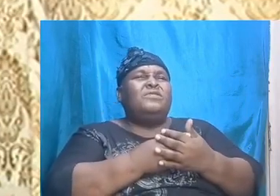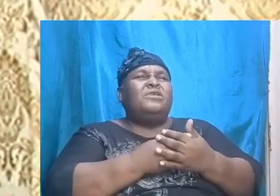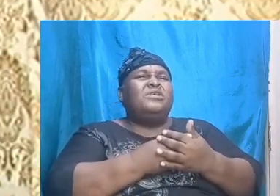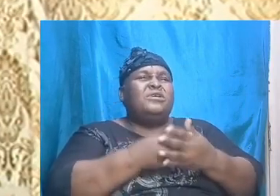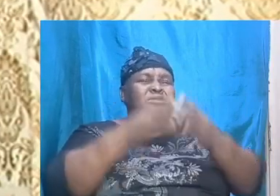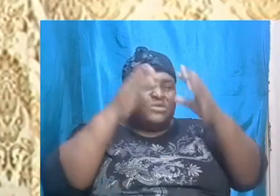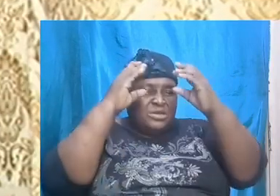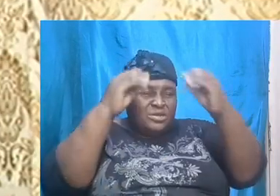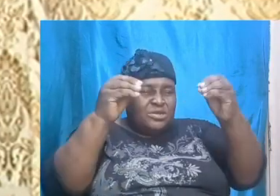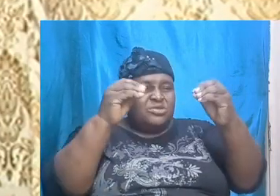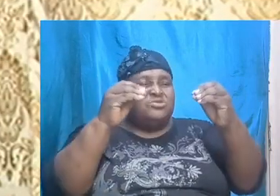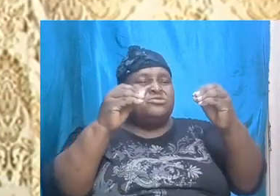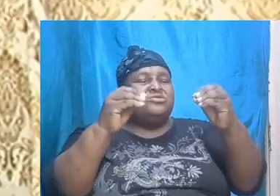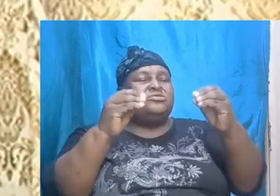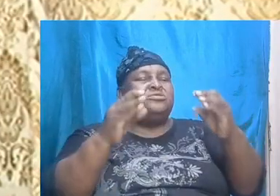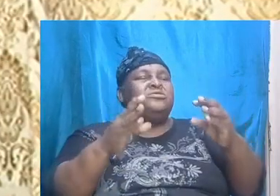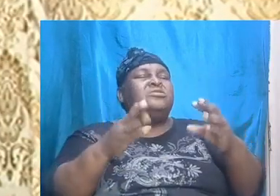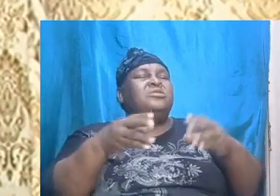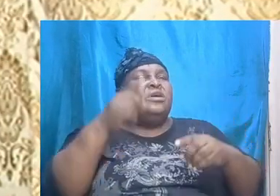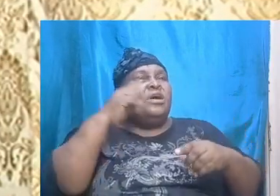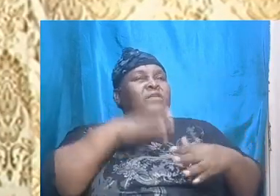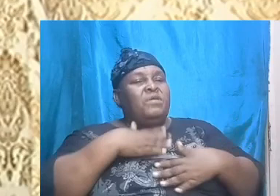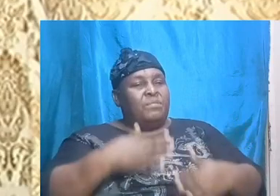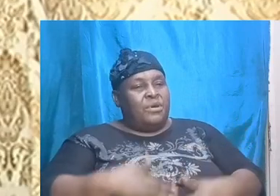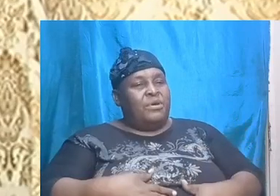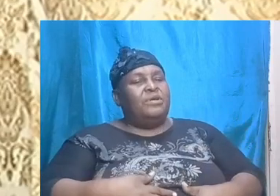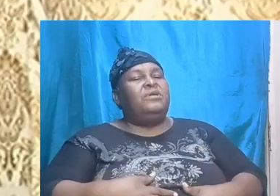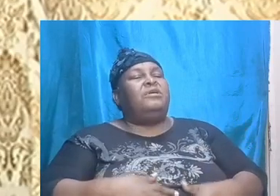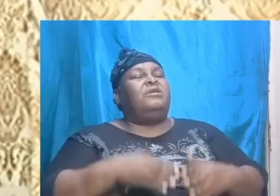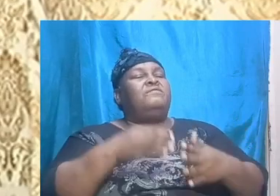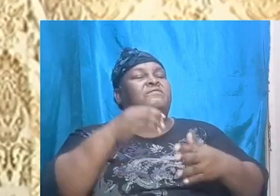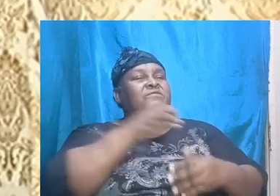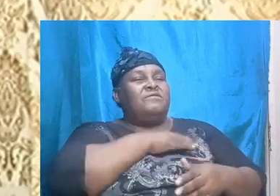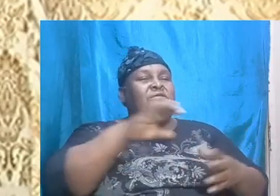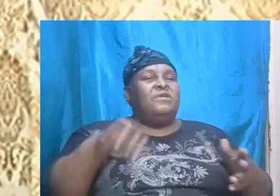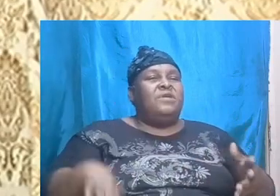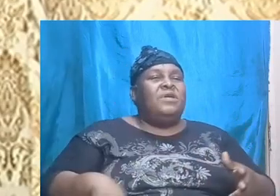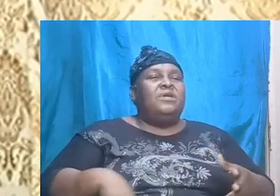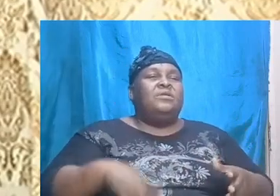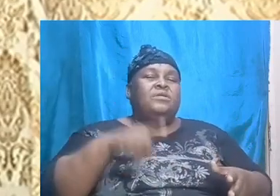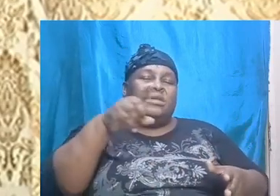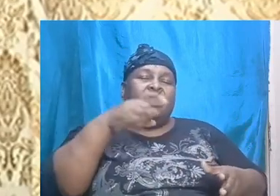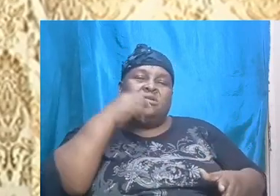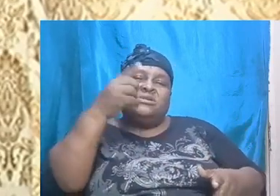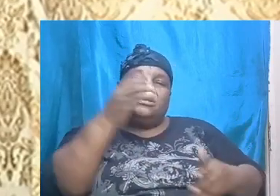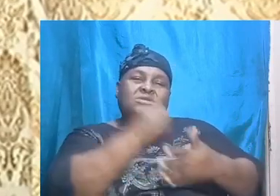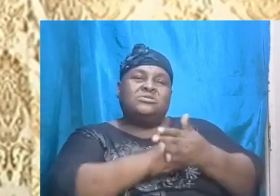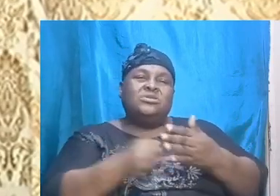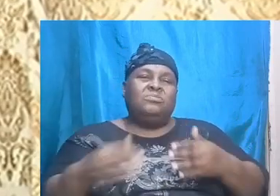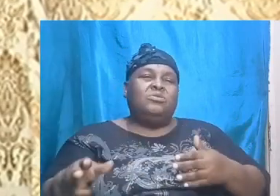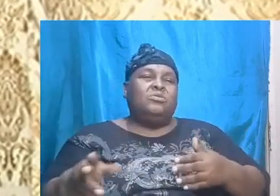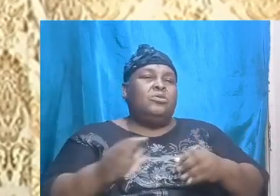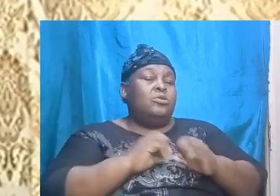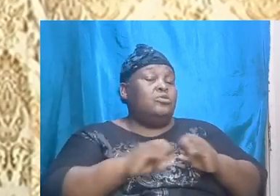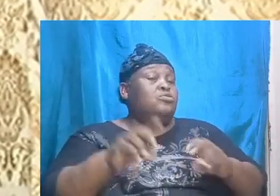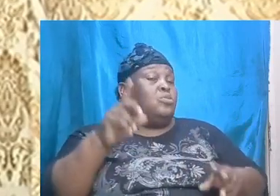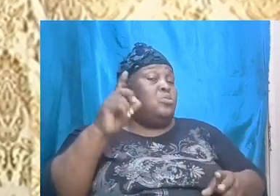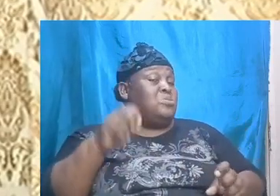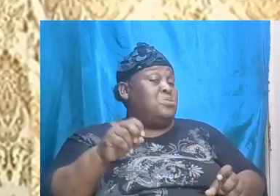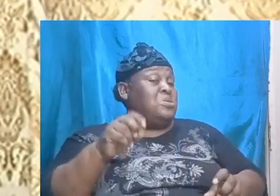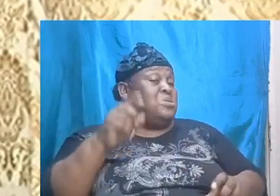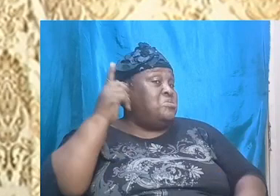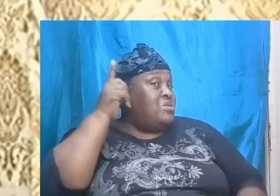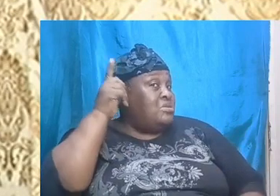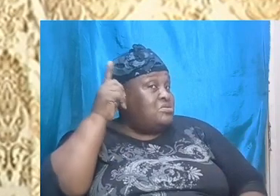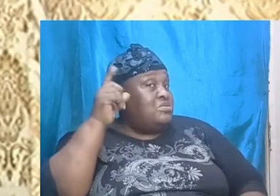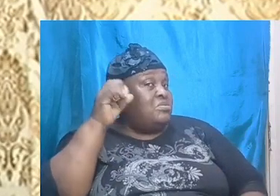once that we are not united, praise God, he can invade. He can tell somebody, look here, you don't need to do that now. You don't need to listen to pastor. You don't need to do